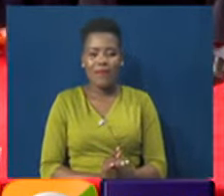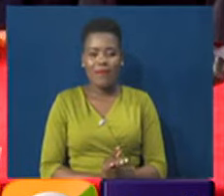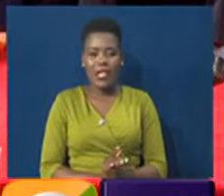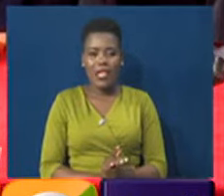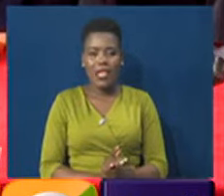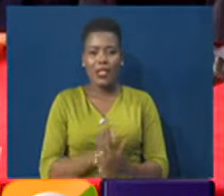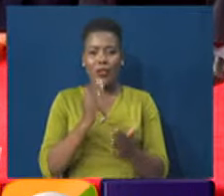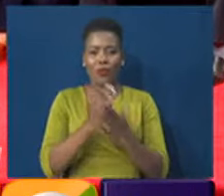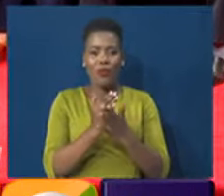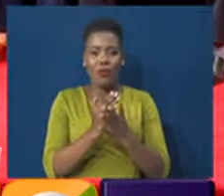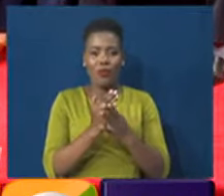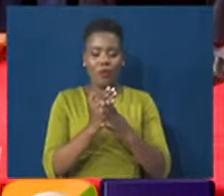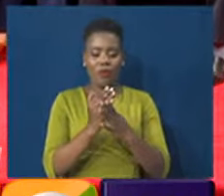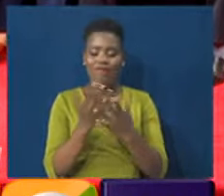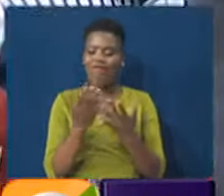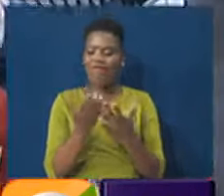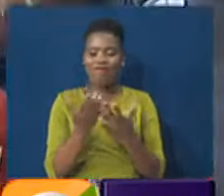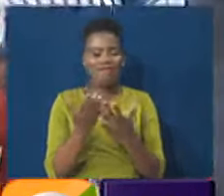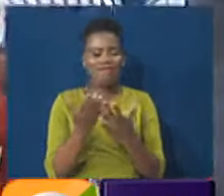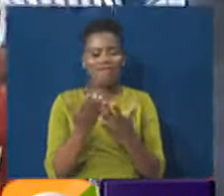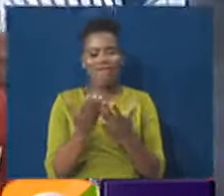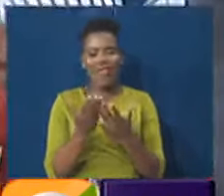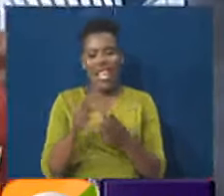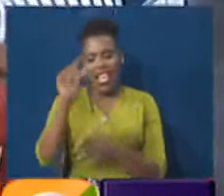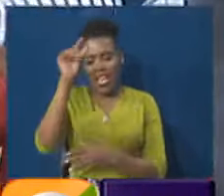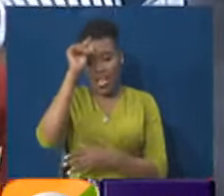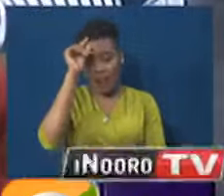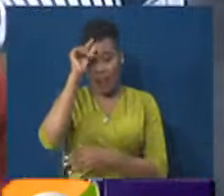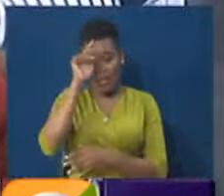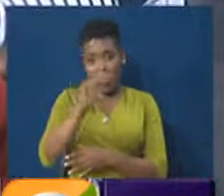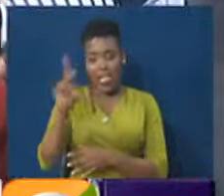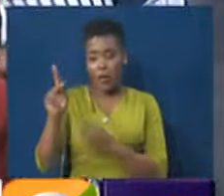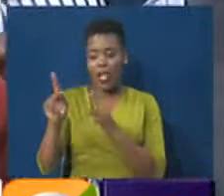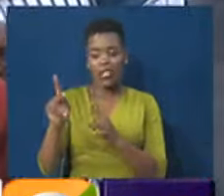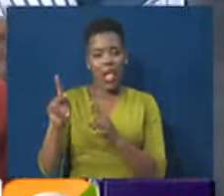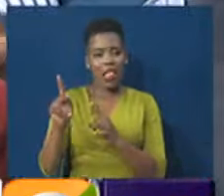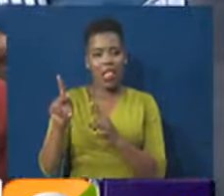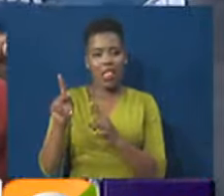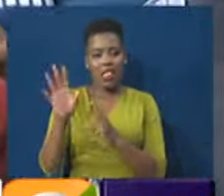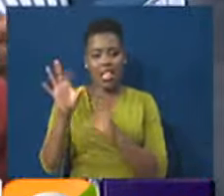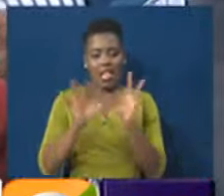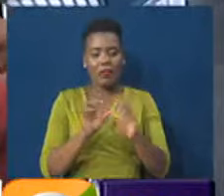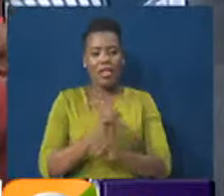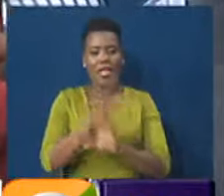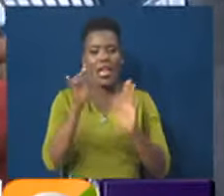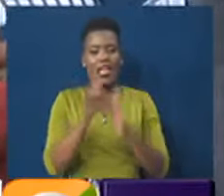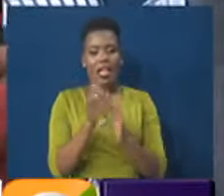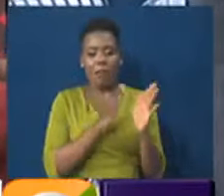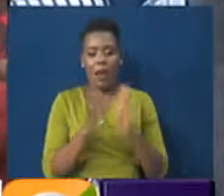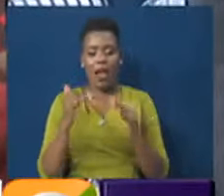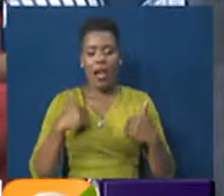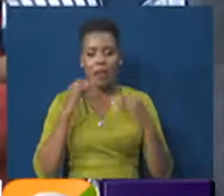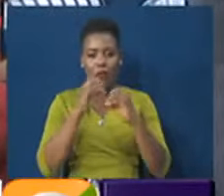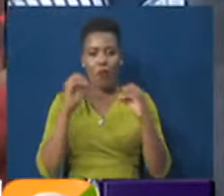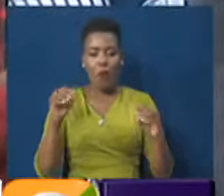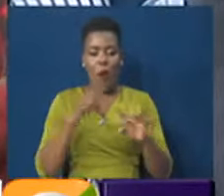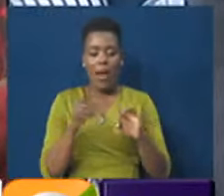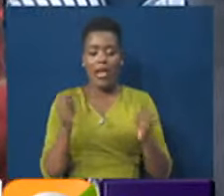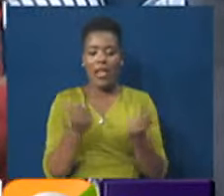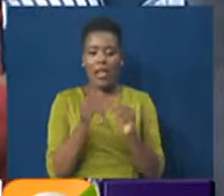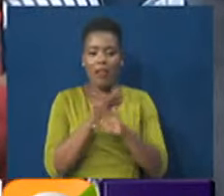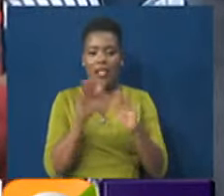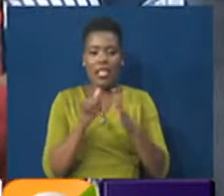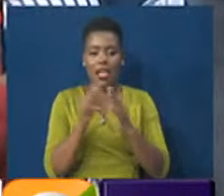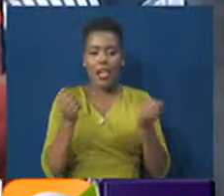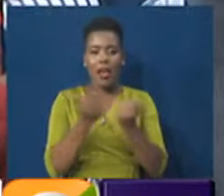plan? Unfortunately, this government was able to articulate that there was a plan. But everything that has happened in the first